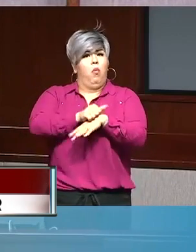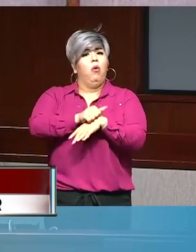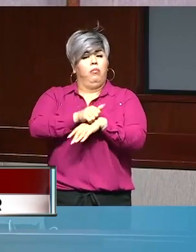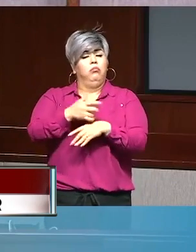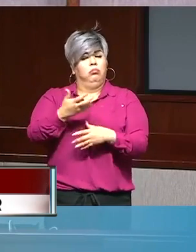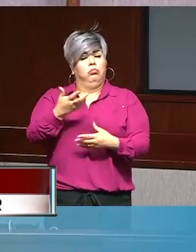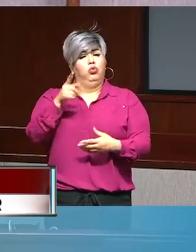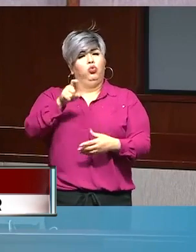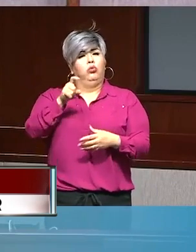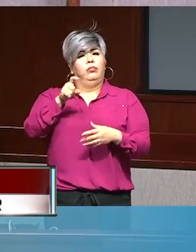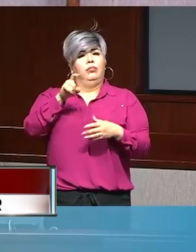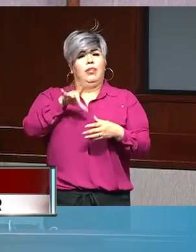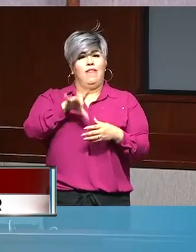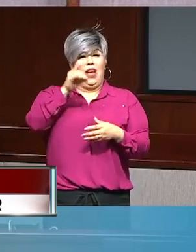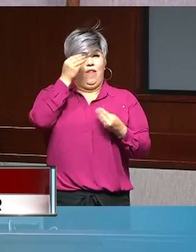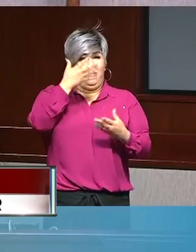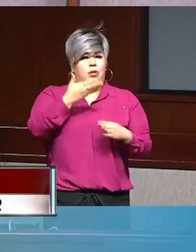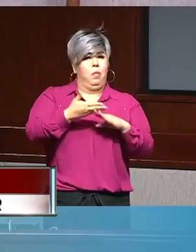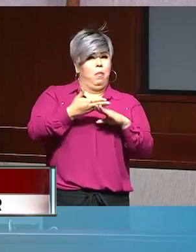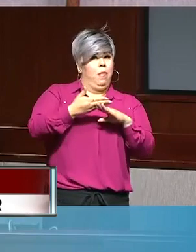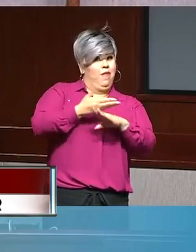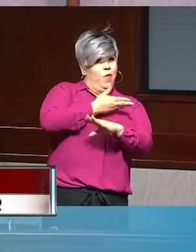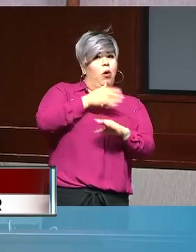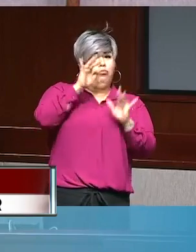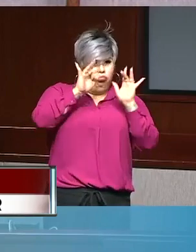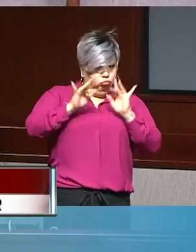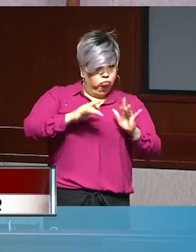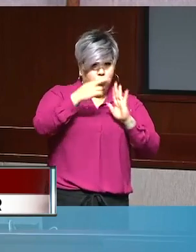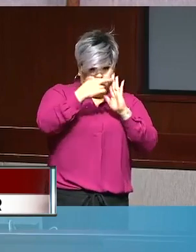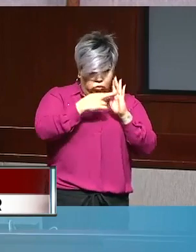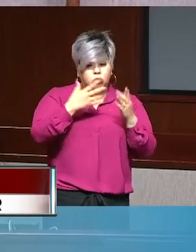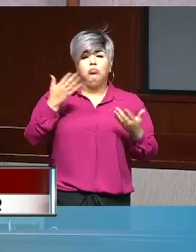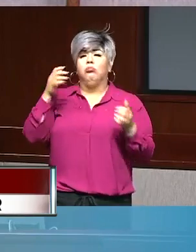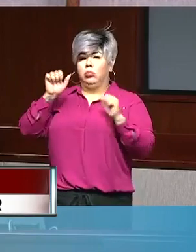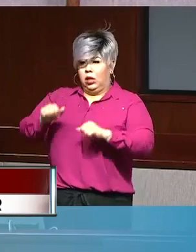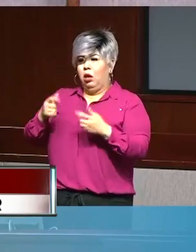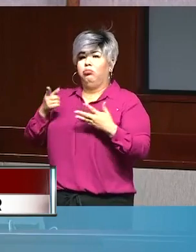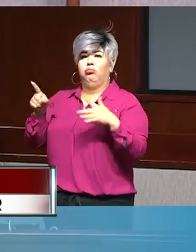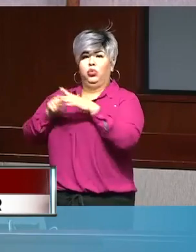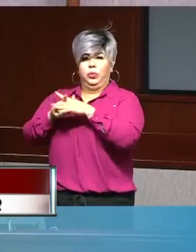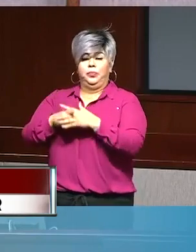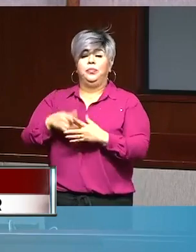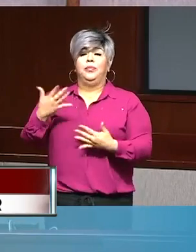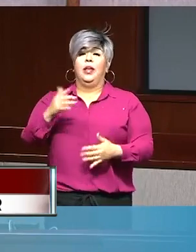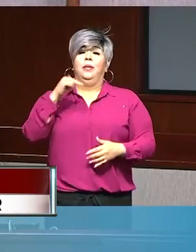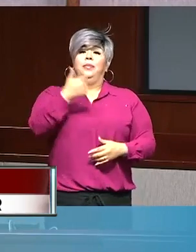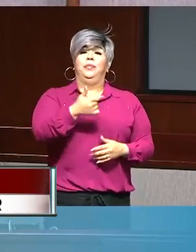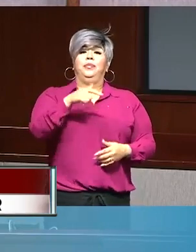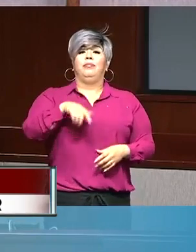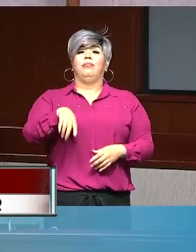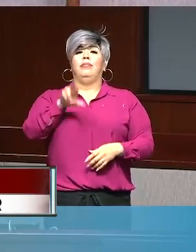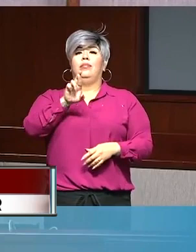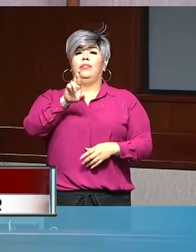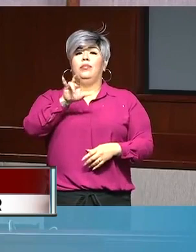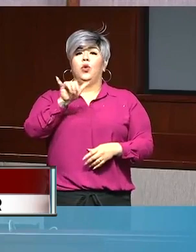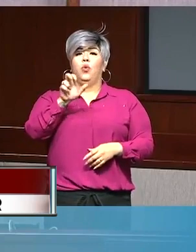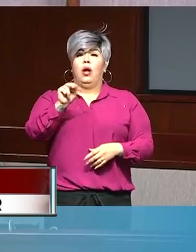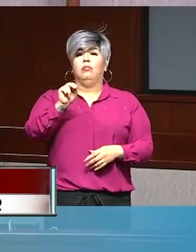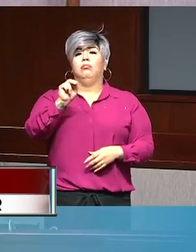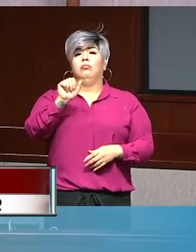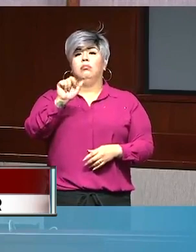that information together before you get there and make your appointment. With that, I'm going to turn it over to our Chief Administrative Officer, Ryan